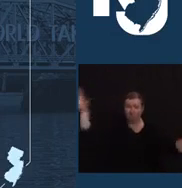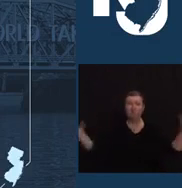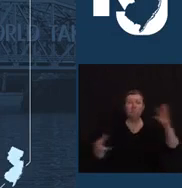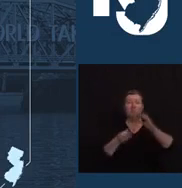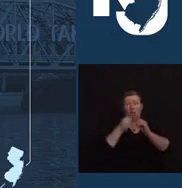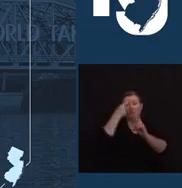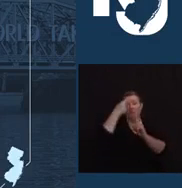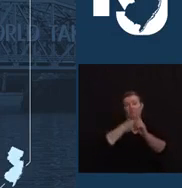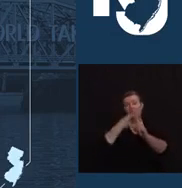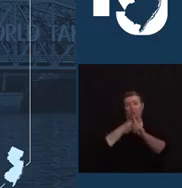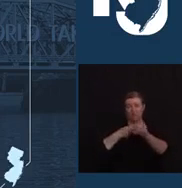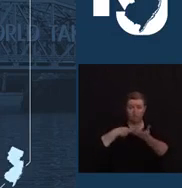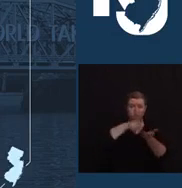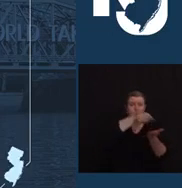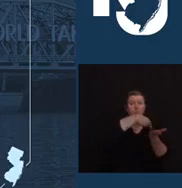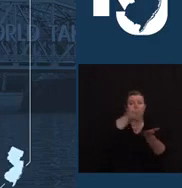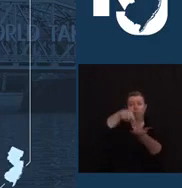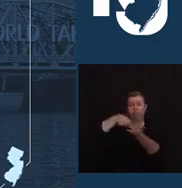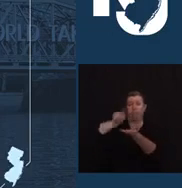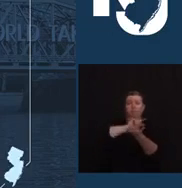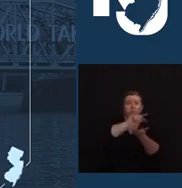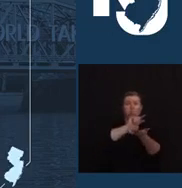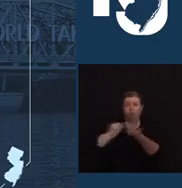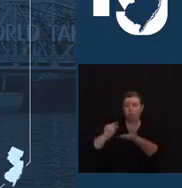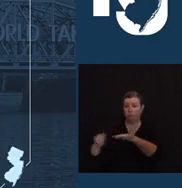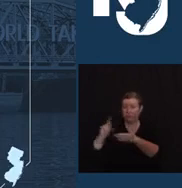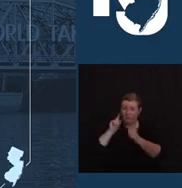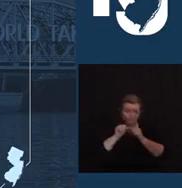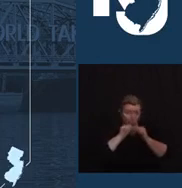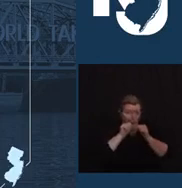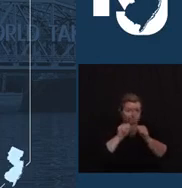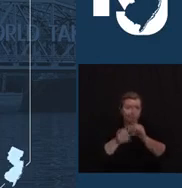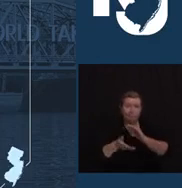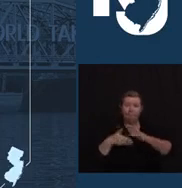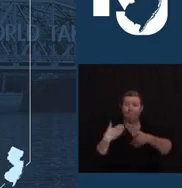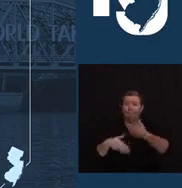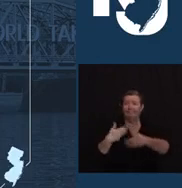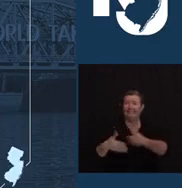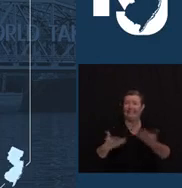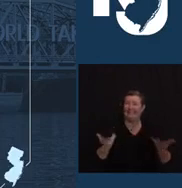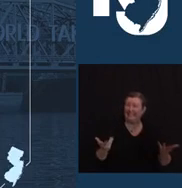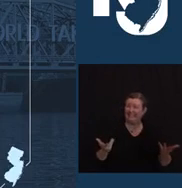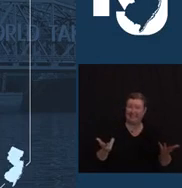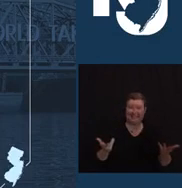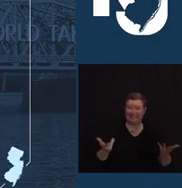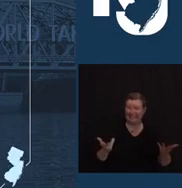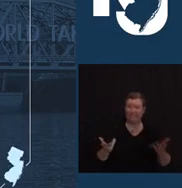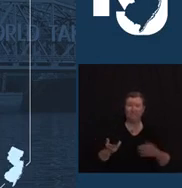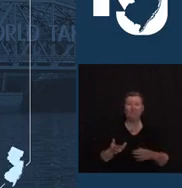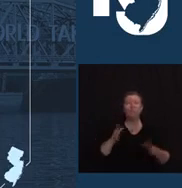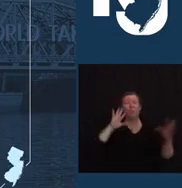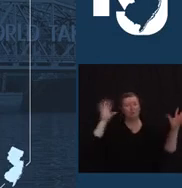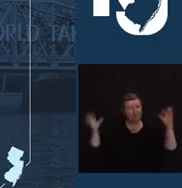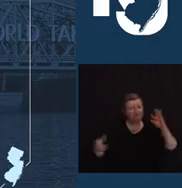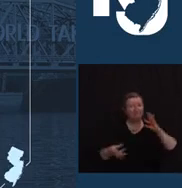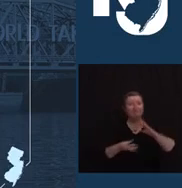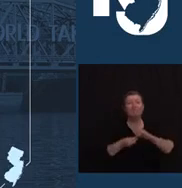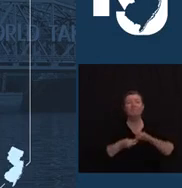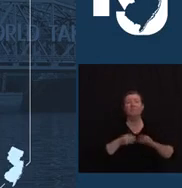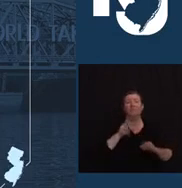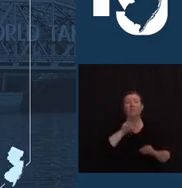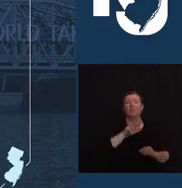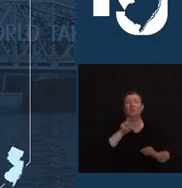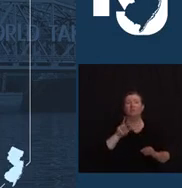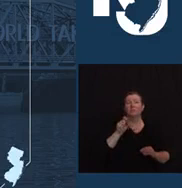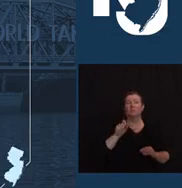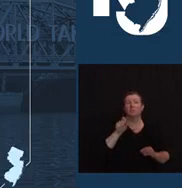its current level. Overall, the department has put $33.7 billion directly into the